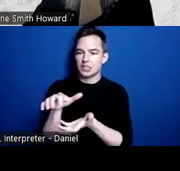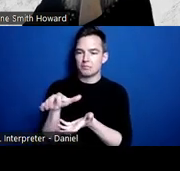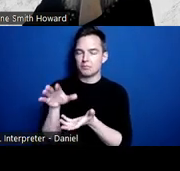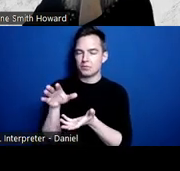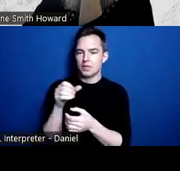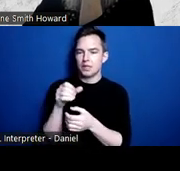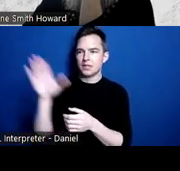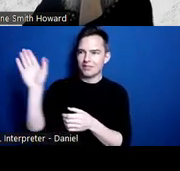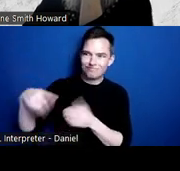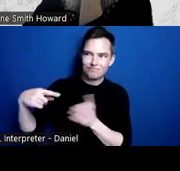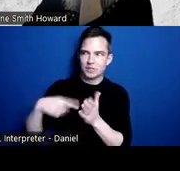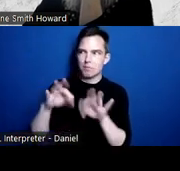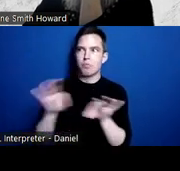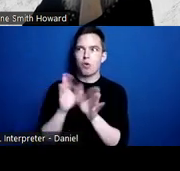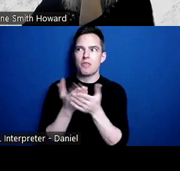do.